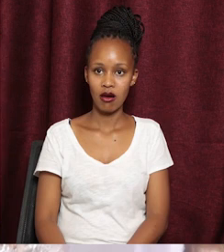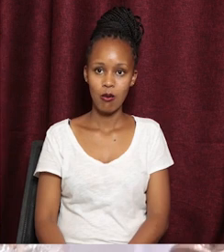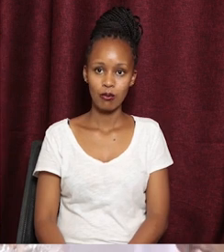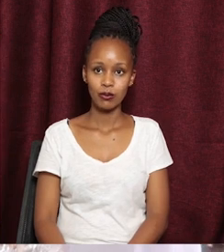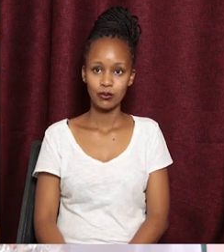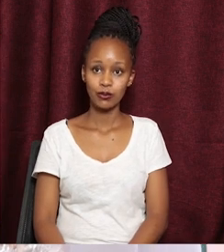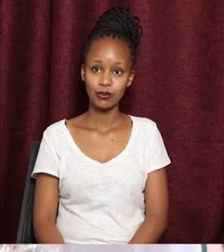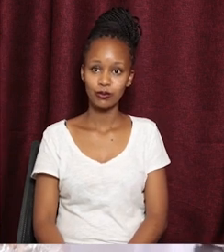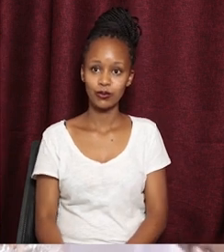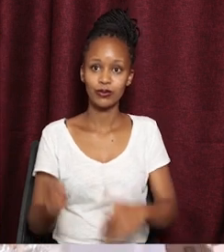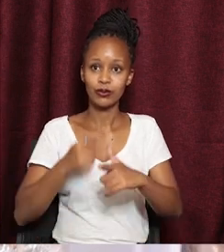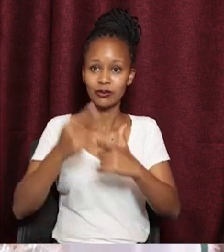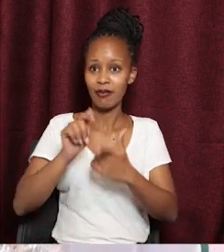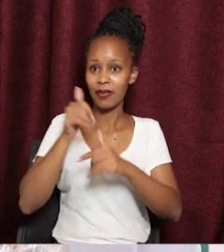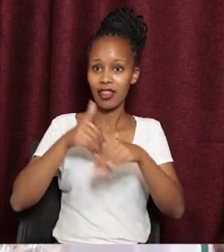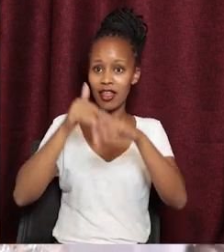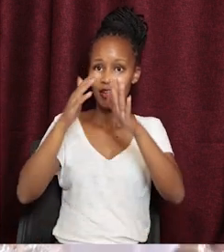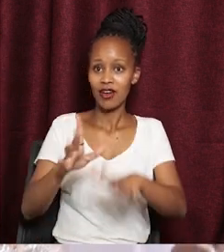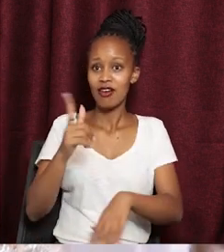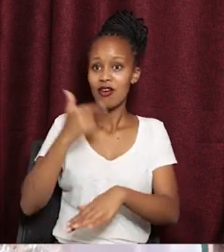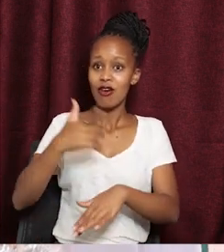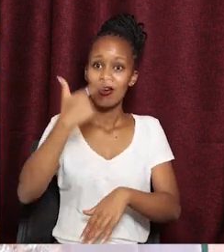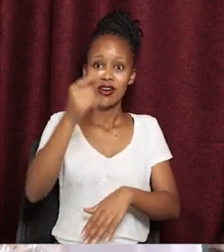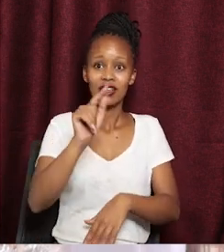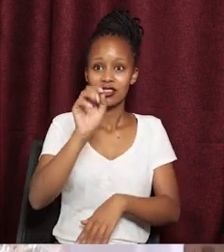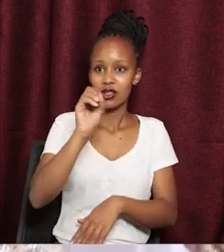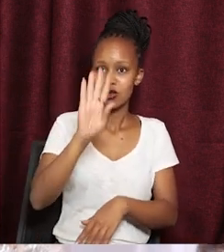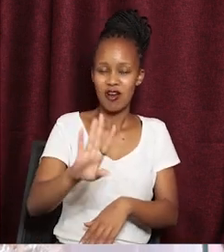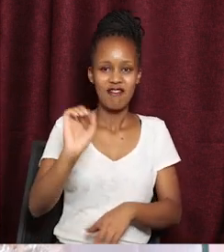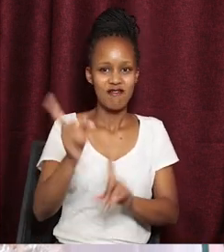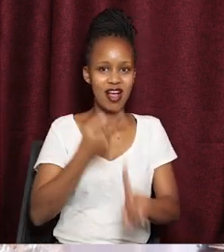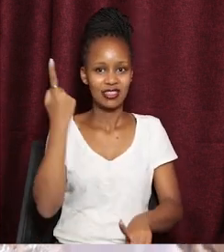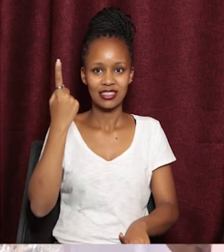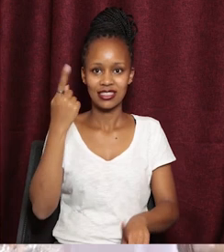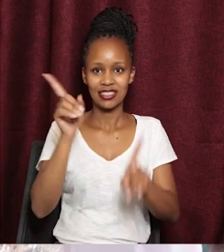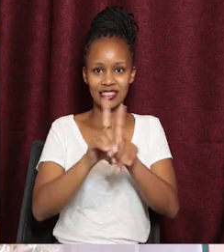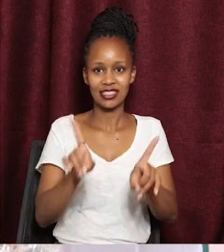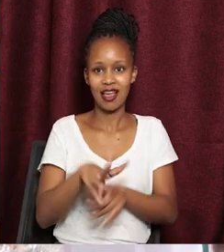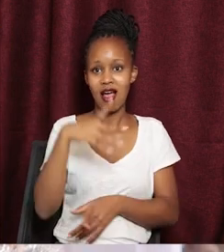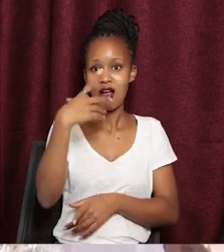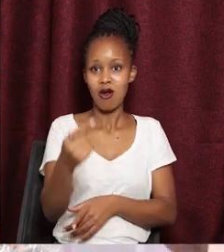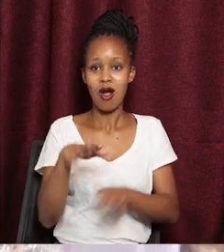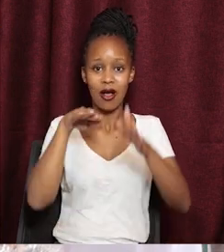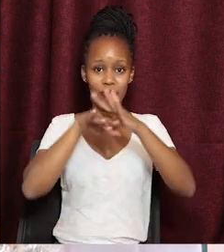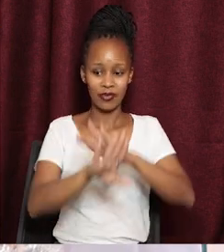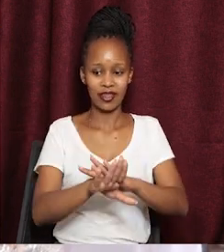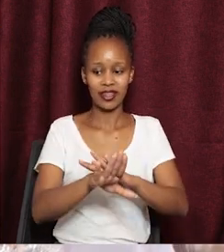Then the other disciple, who reached the tomb first, also went